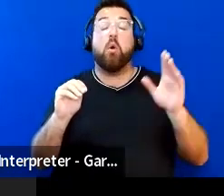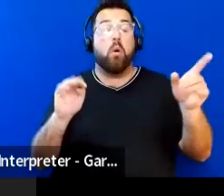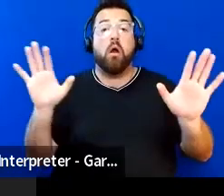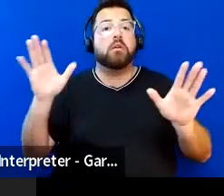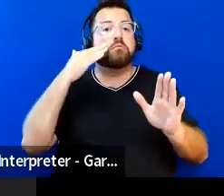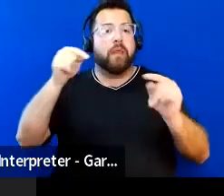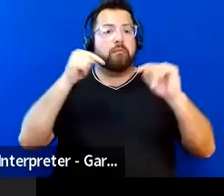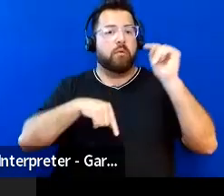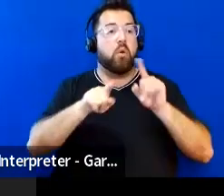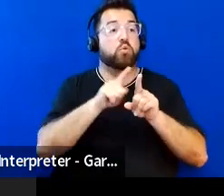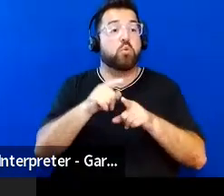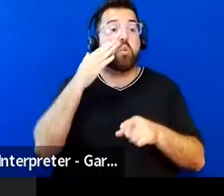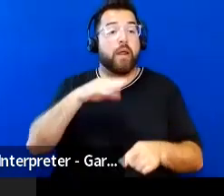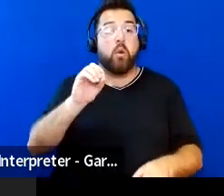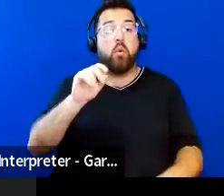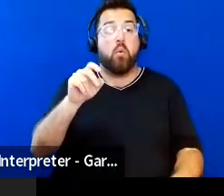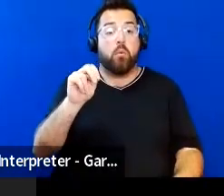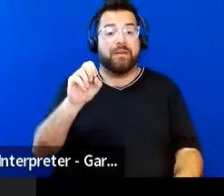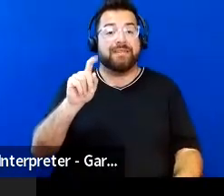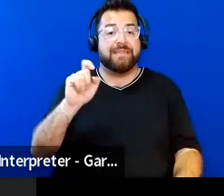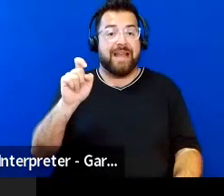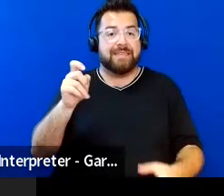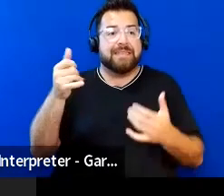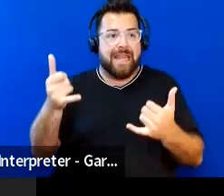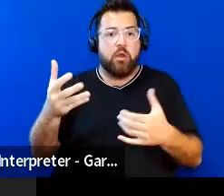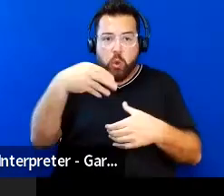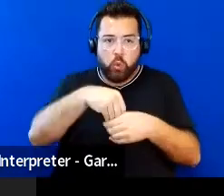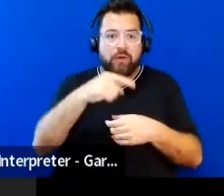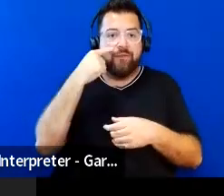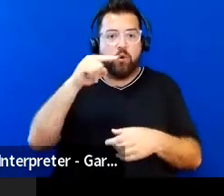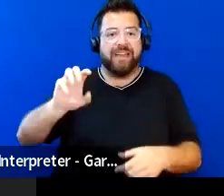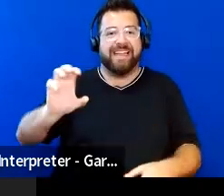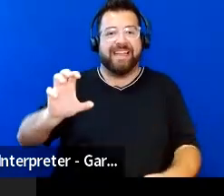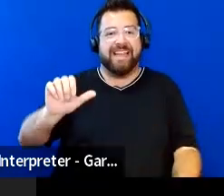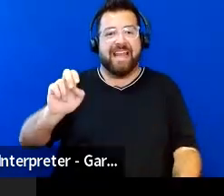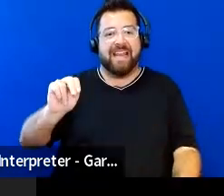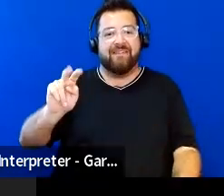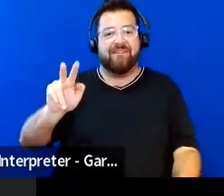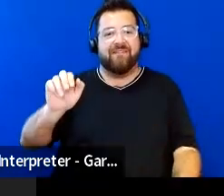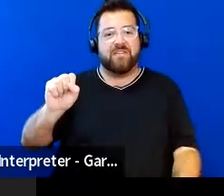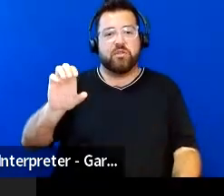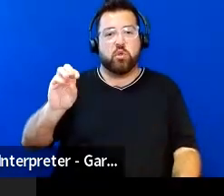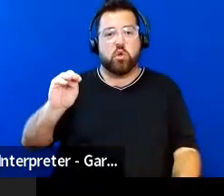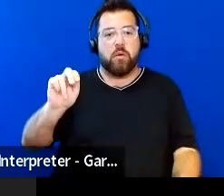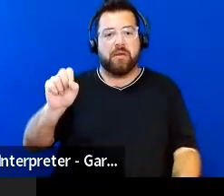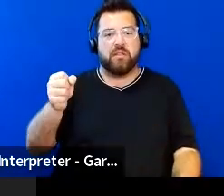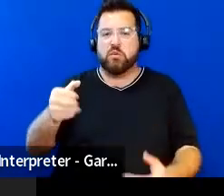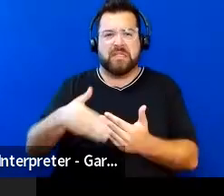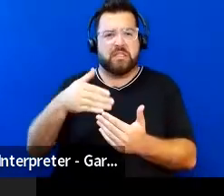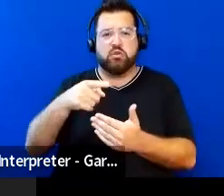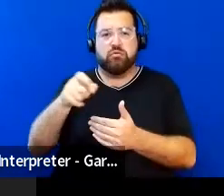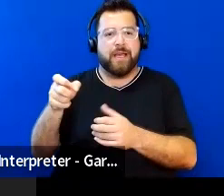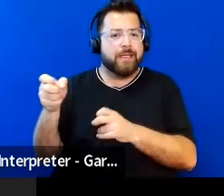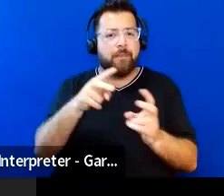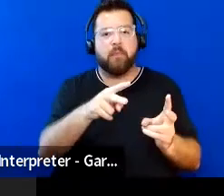OpenStax is now in Canvas Commons, so you can easily import modules into